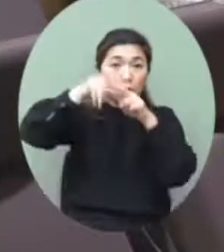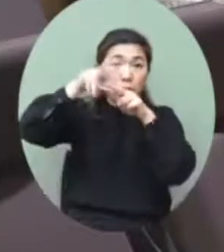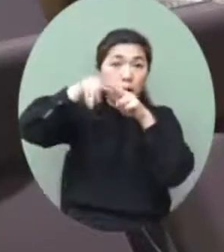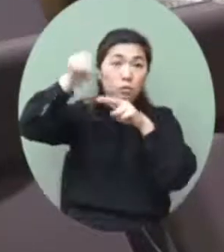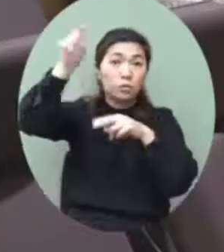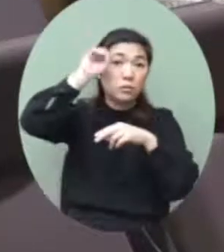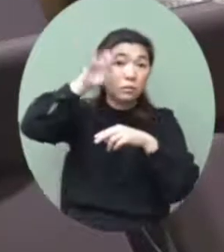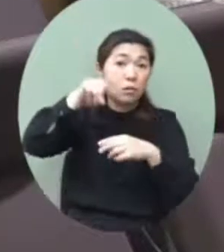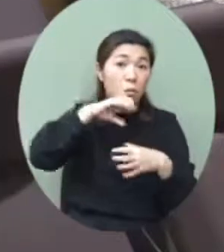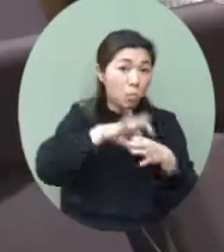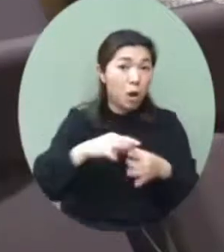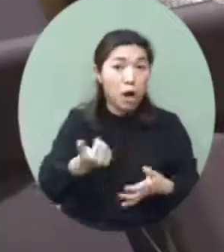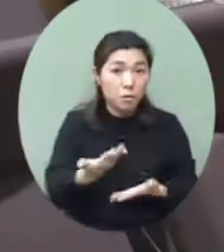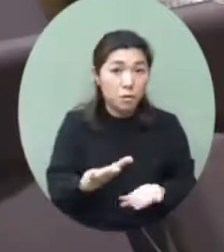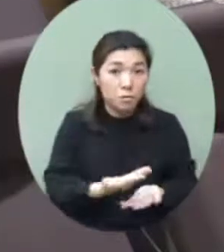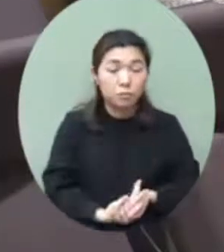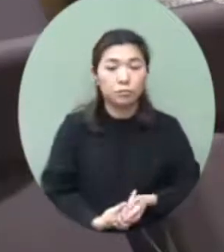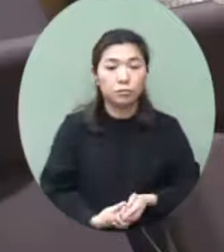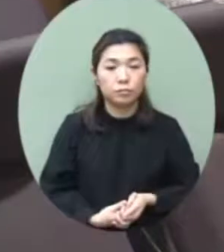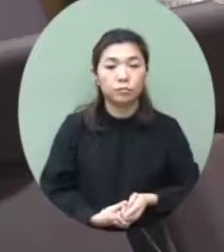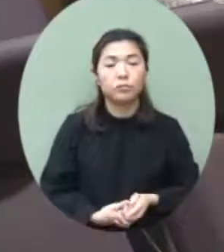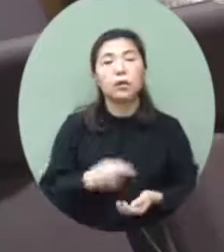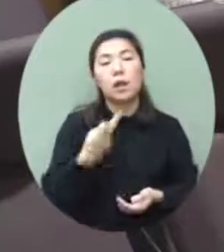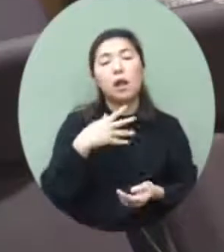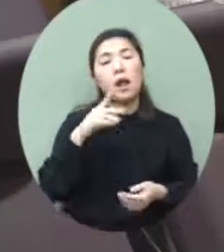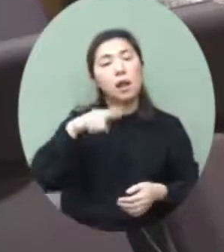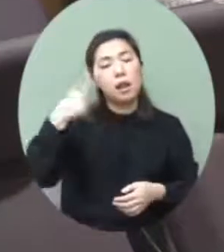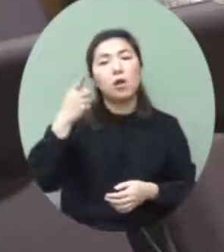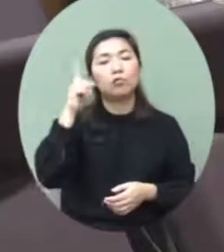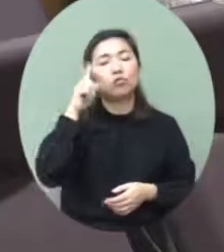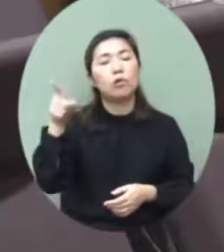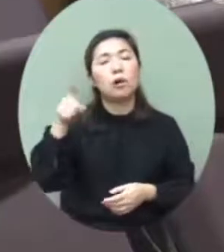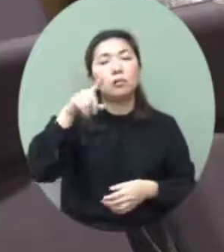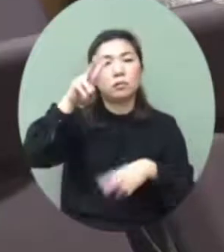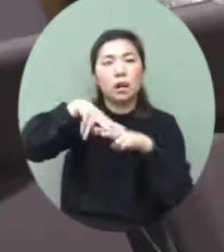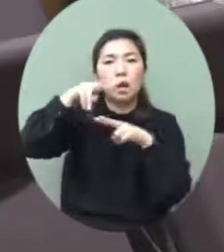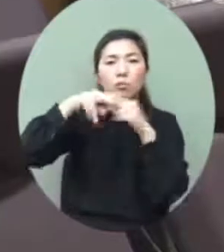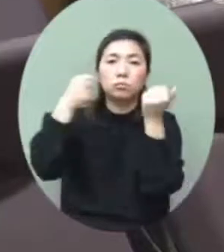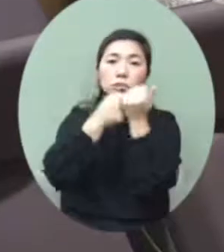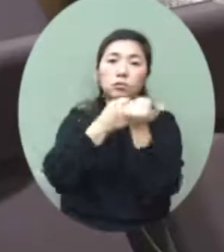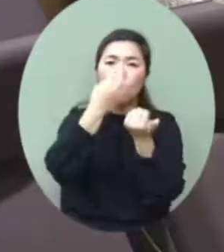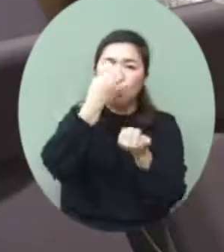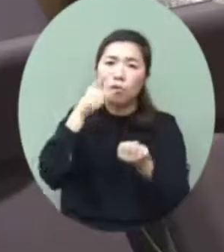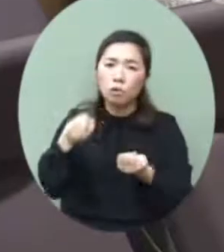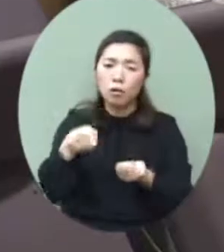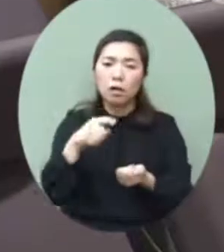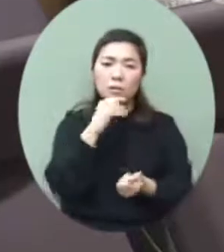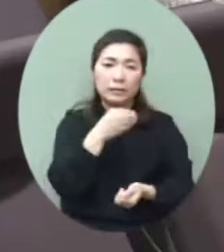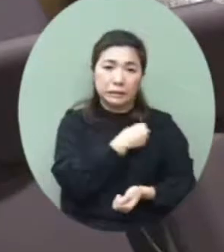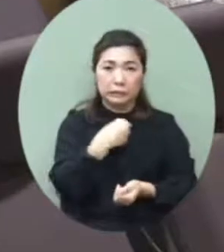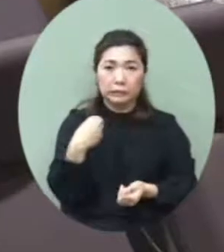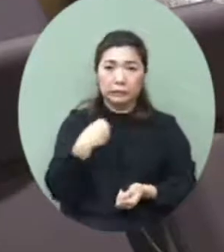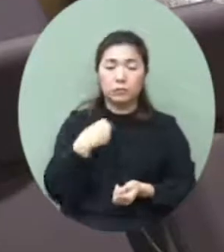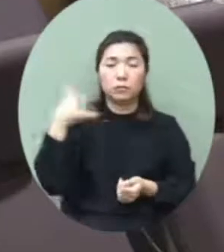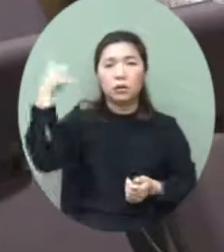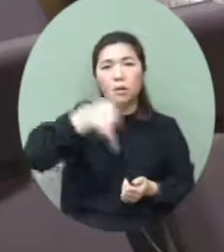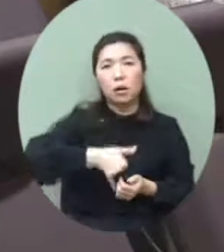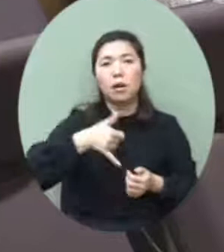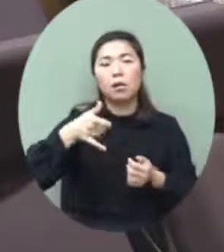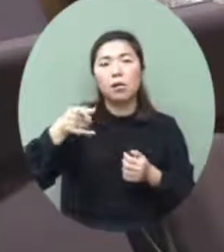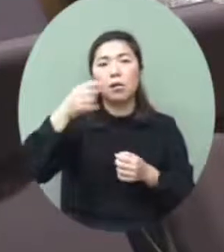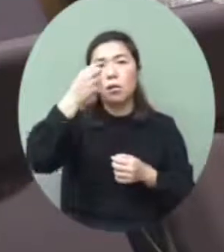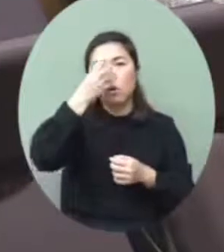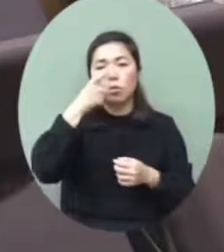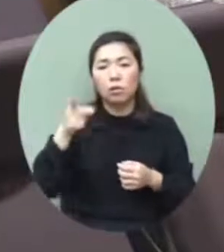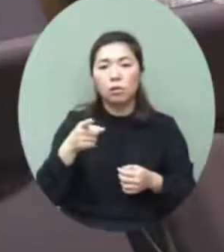Now, I'd like to know whether the sealing off of beaches is on the advice of the mainland